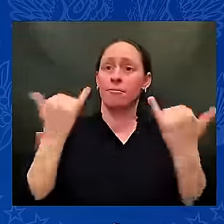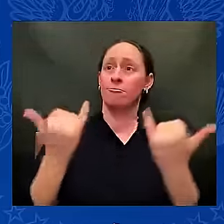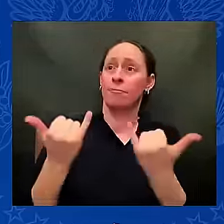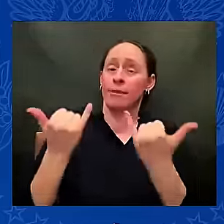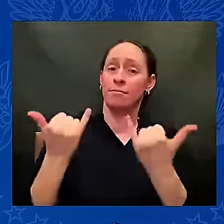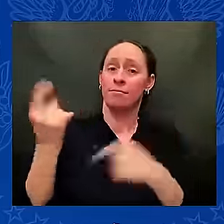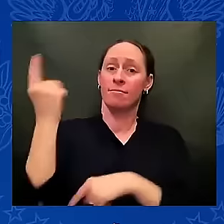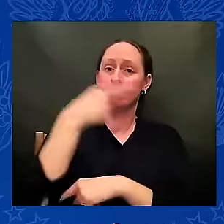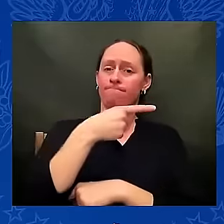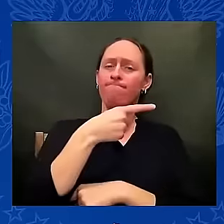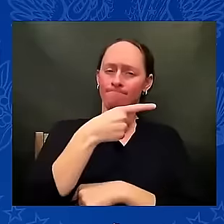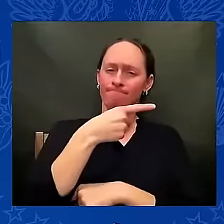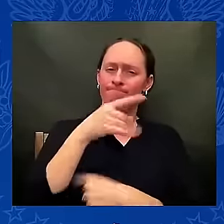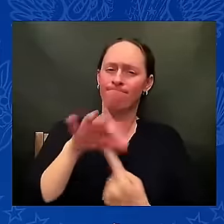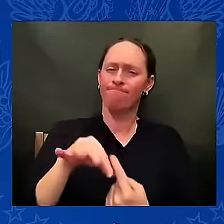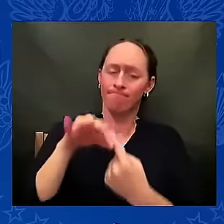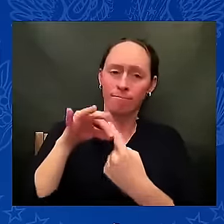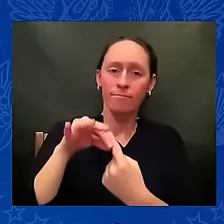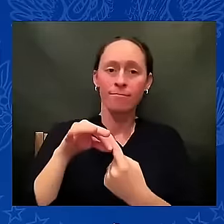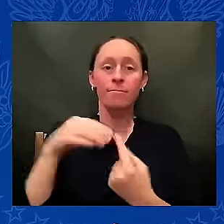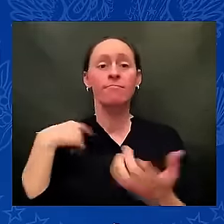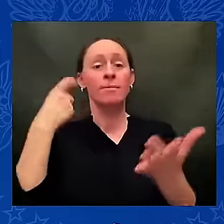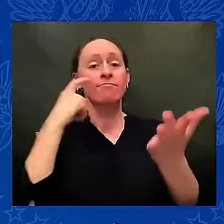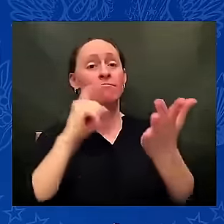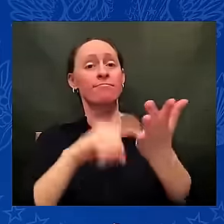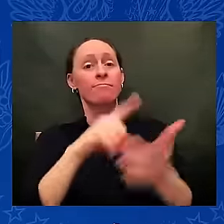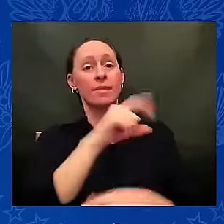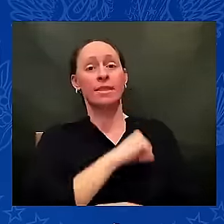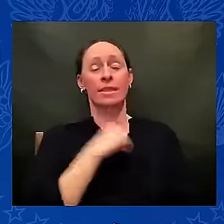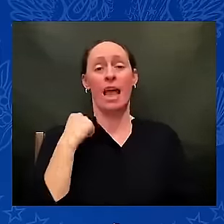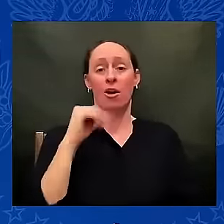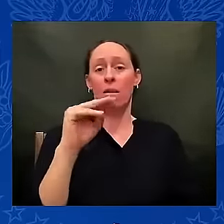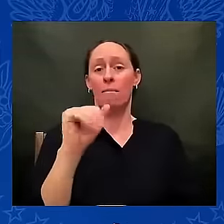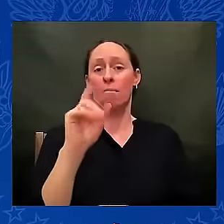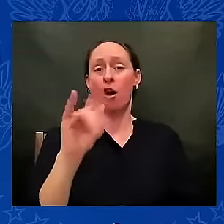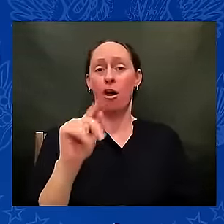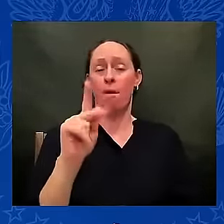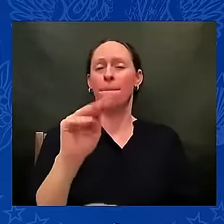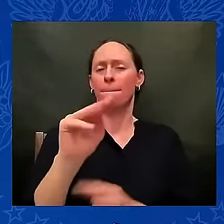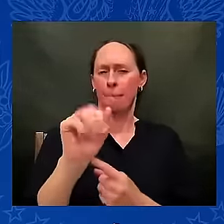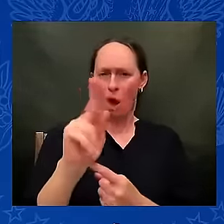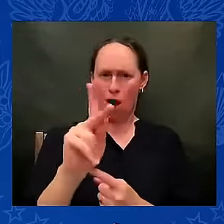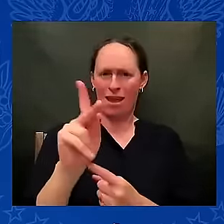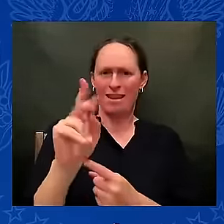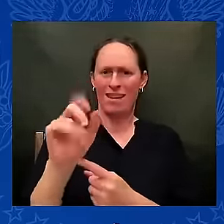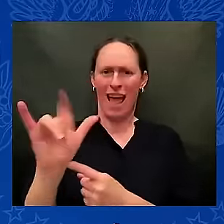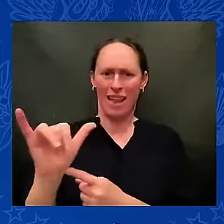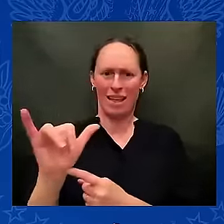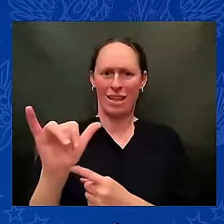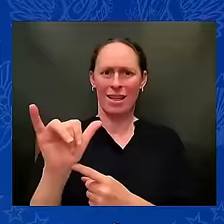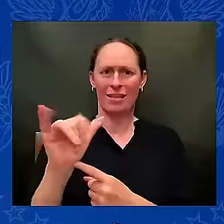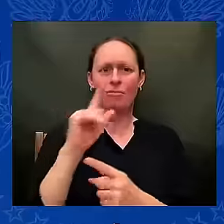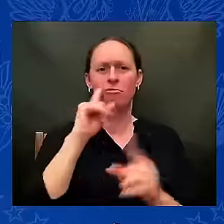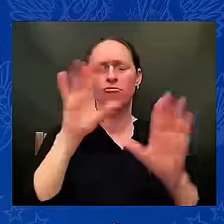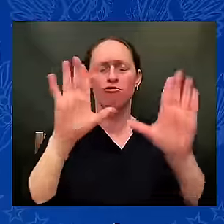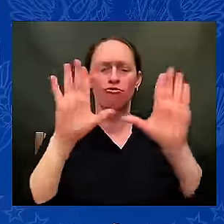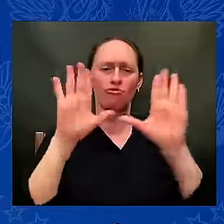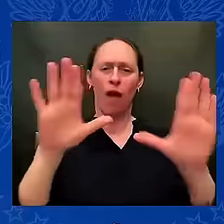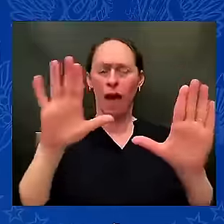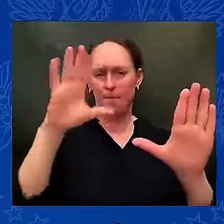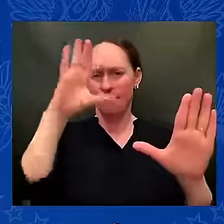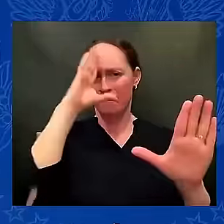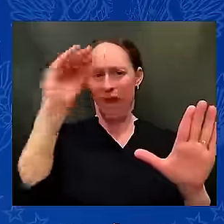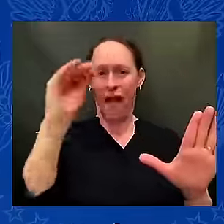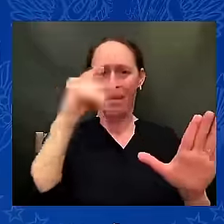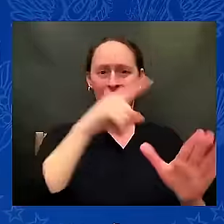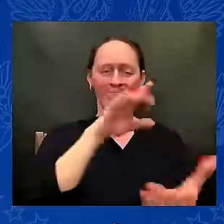an incredible woman who was my friend. Please have a seat, by the way. And Congressman Greg Stanton. I